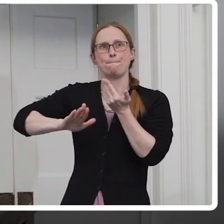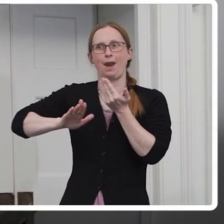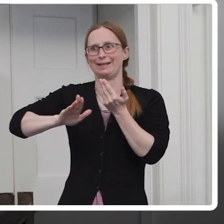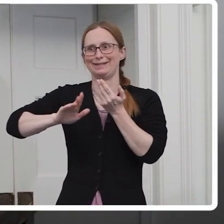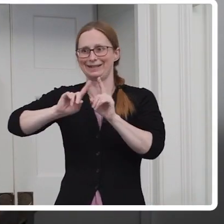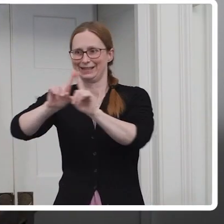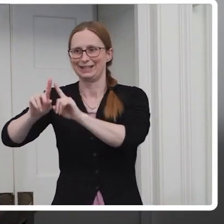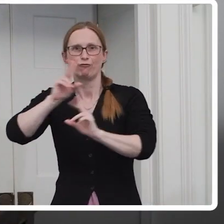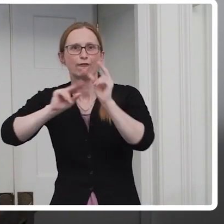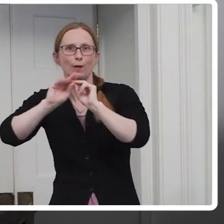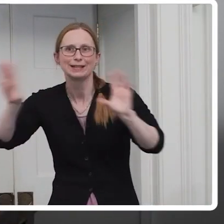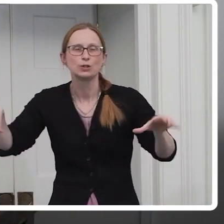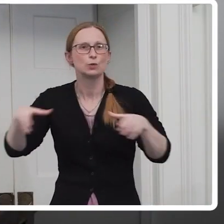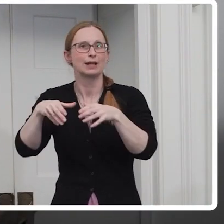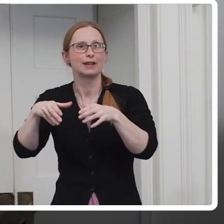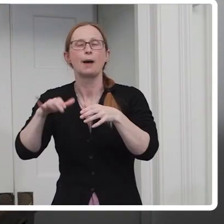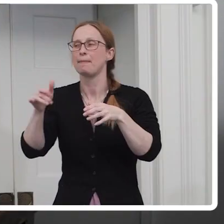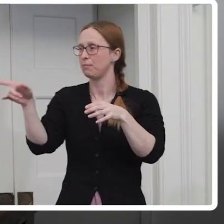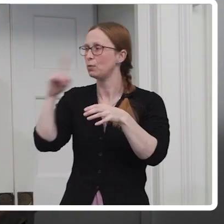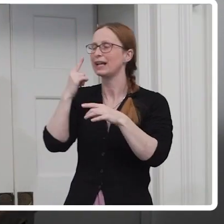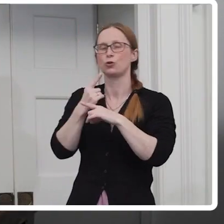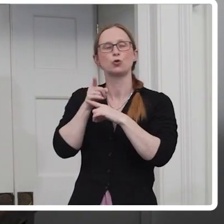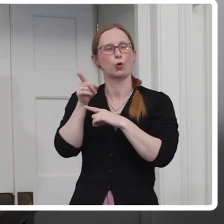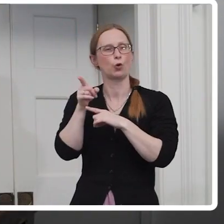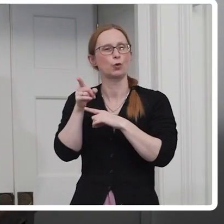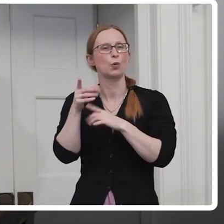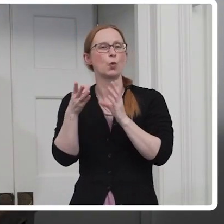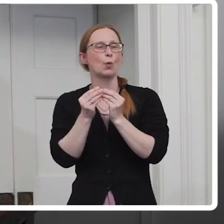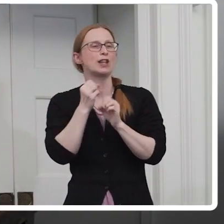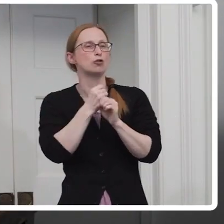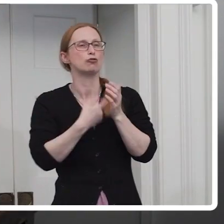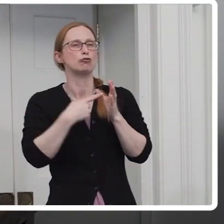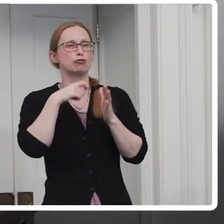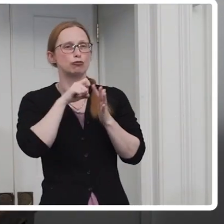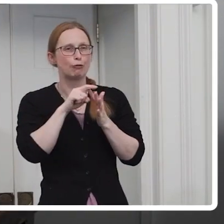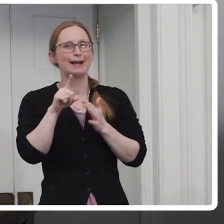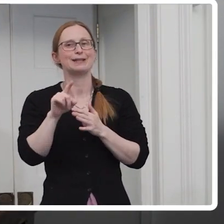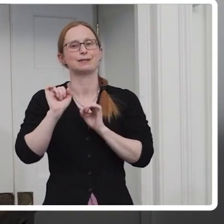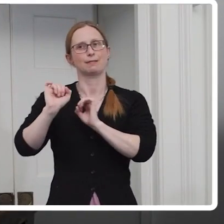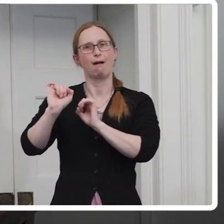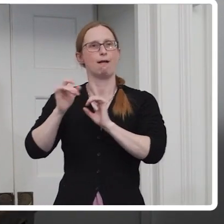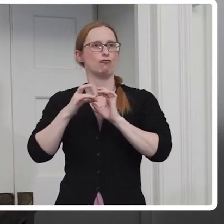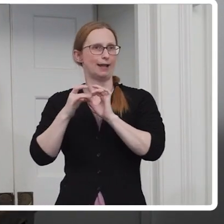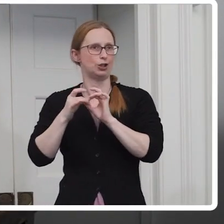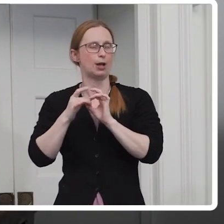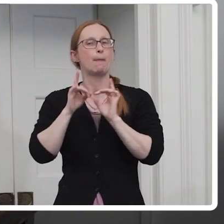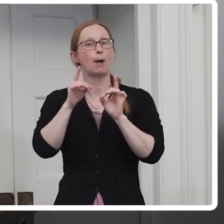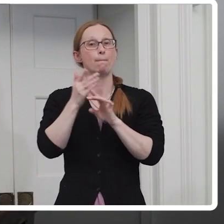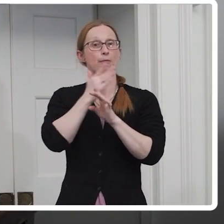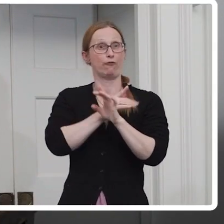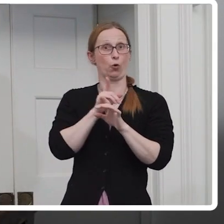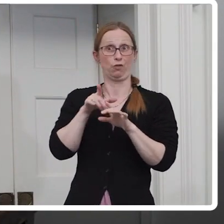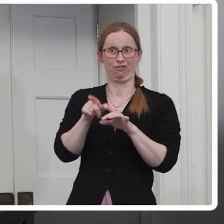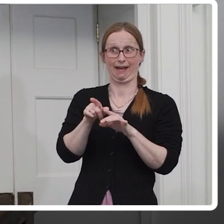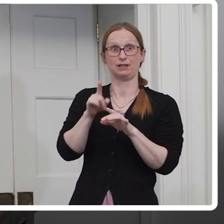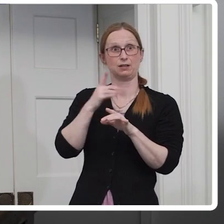these different voices together. And maybe we can talk about that with Grace and think about maybe Grace's relationship to Elizabeth Allen. But